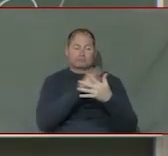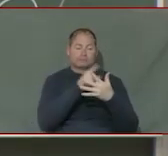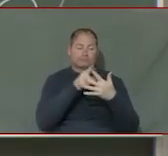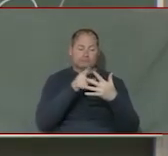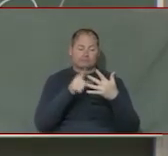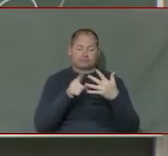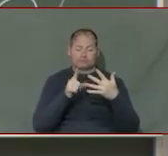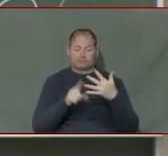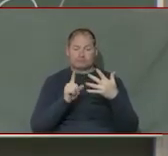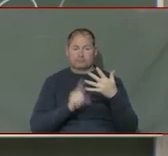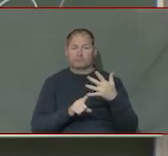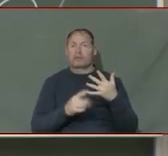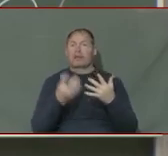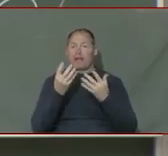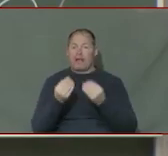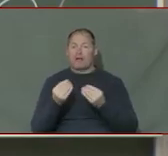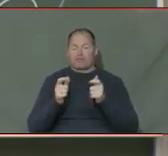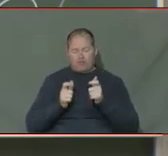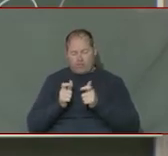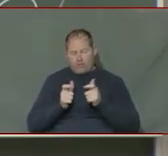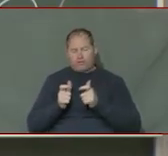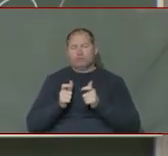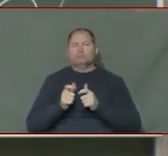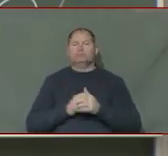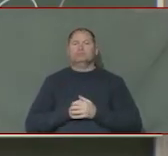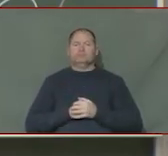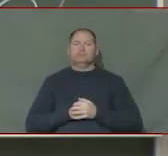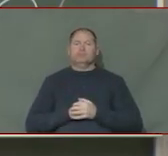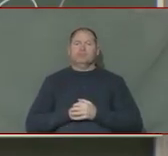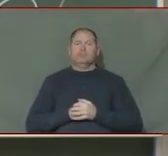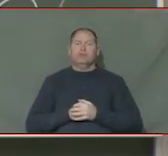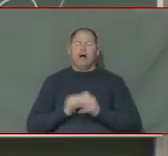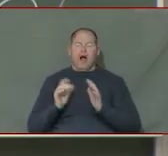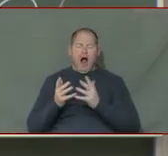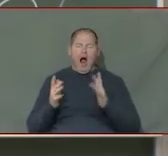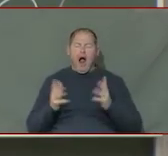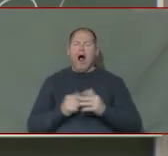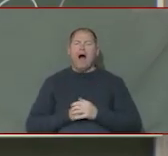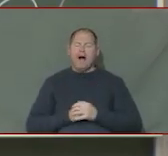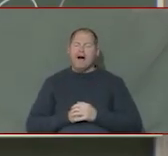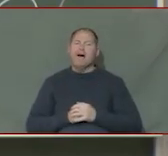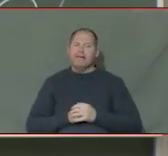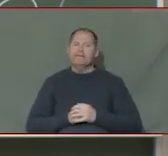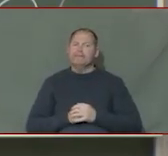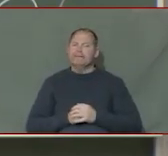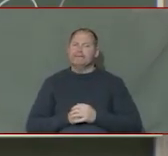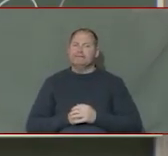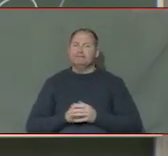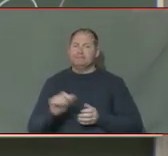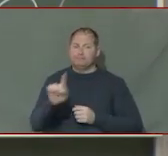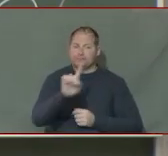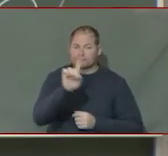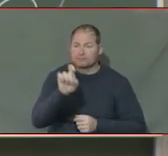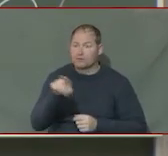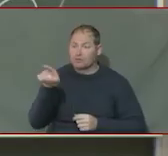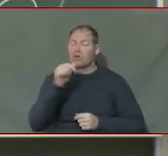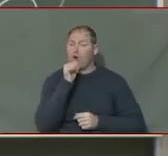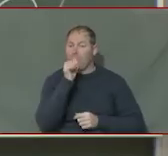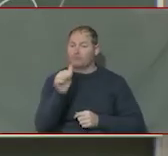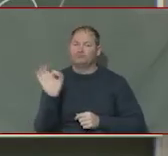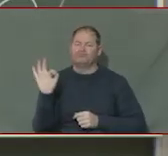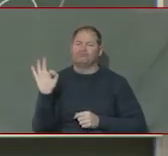its own mechanism. We're looking at glucose concentration at the moment. So when I asked, he answered so well. He